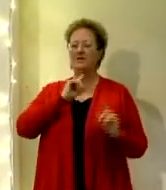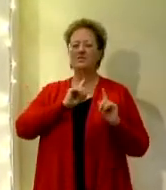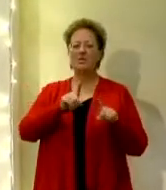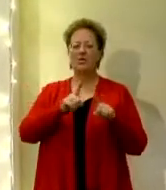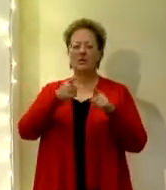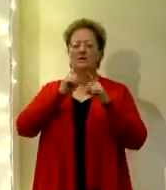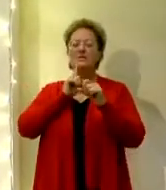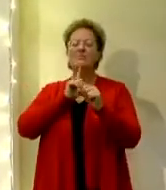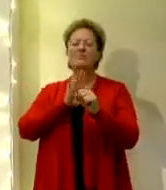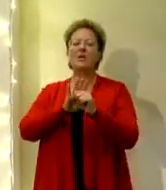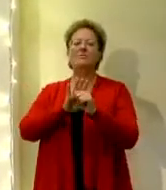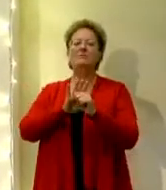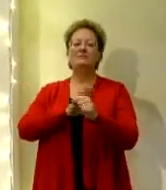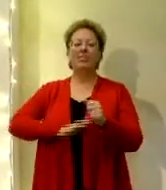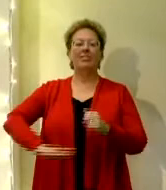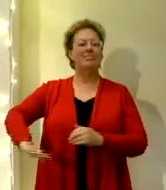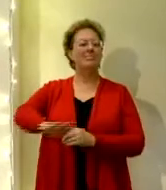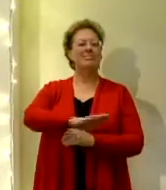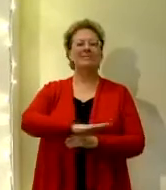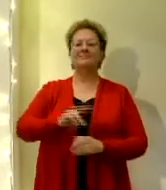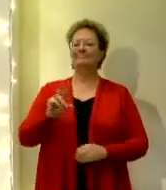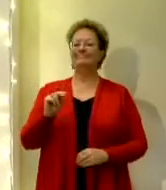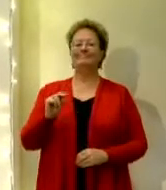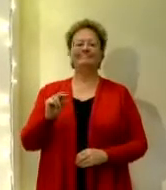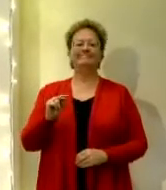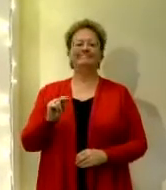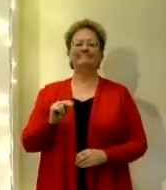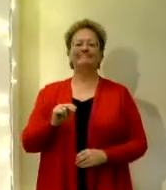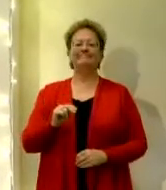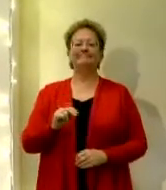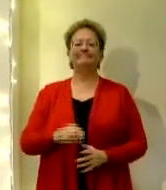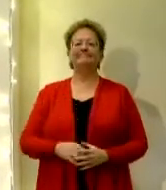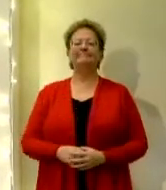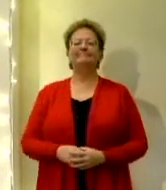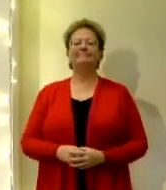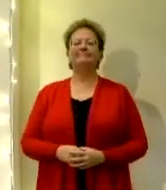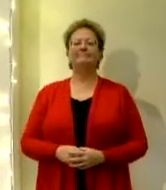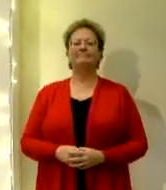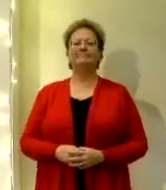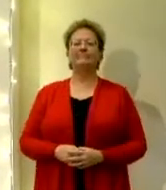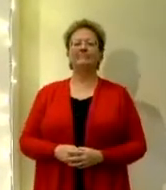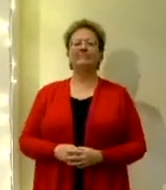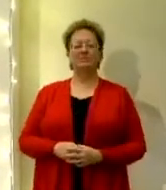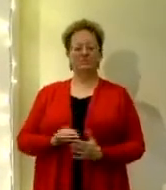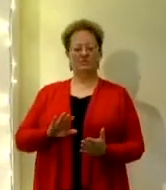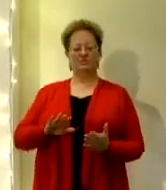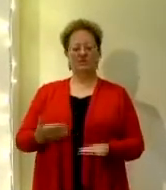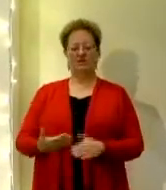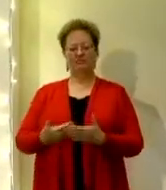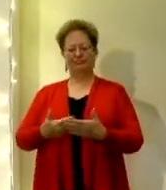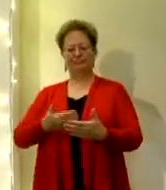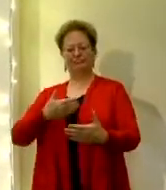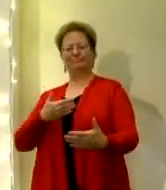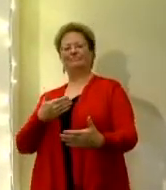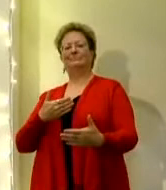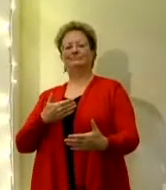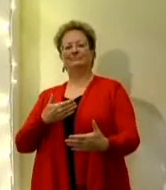Land. Not in that way. Moses, you will die on this side of the